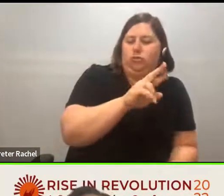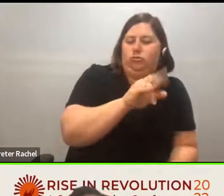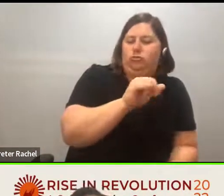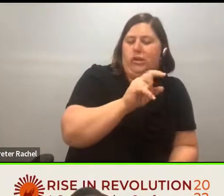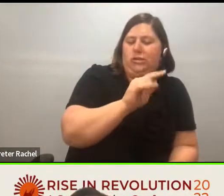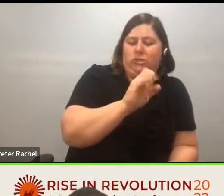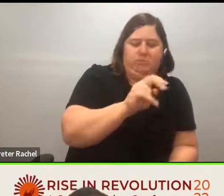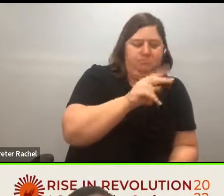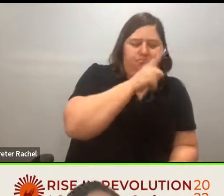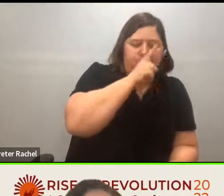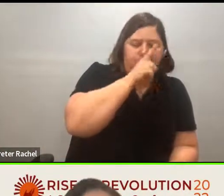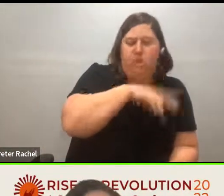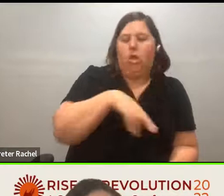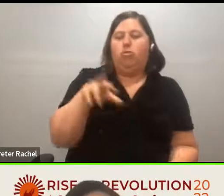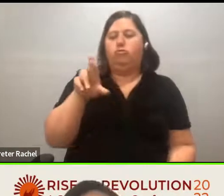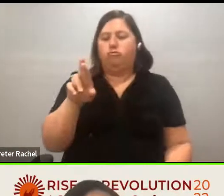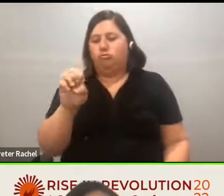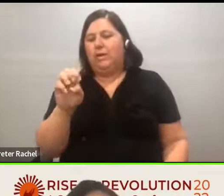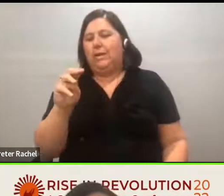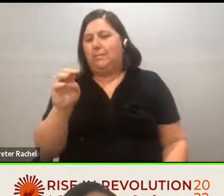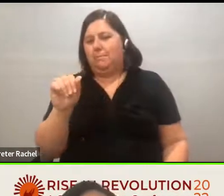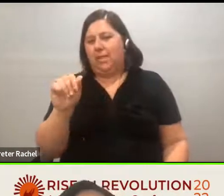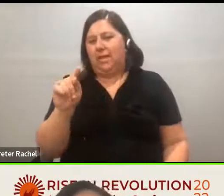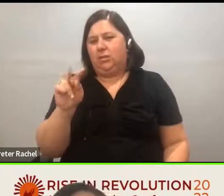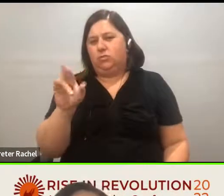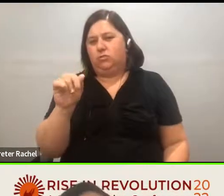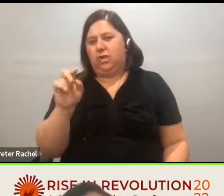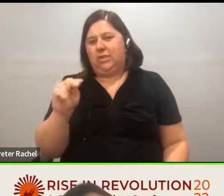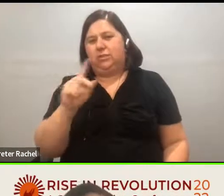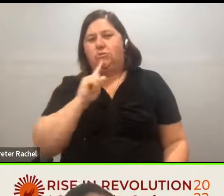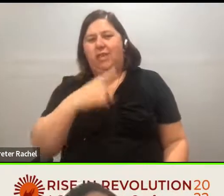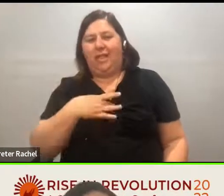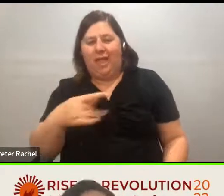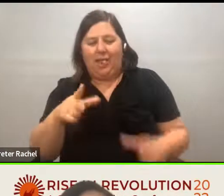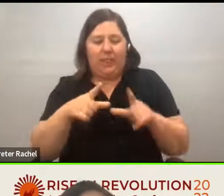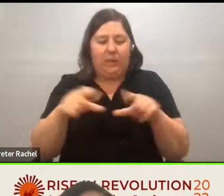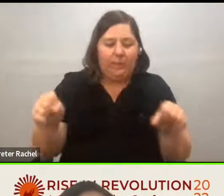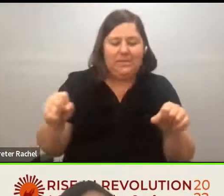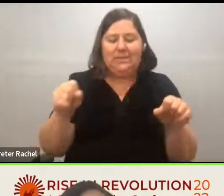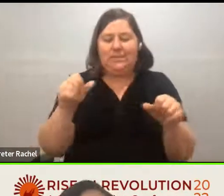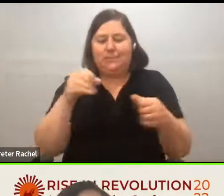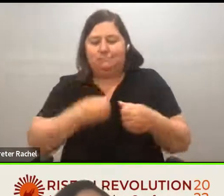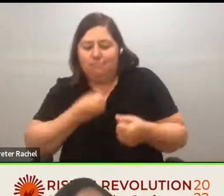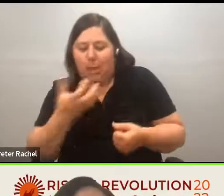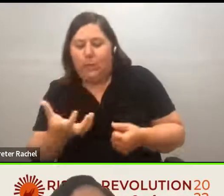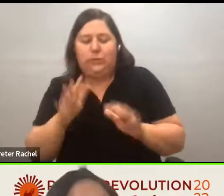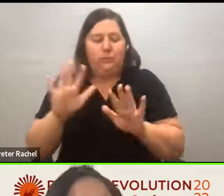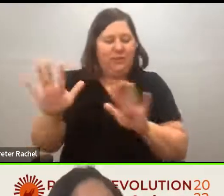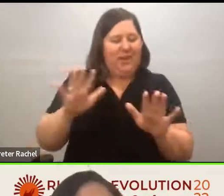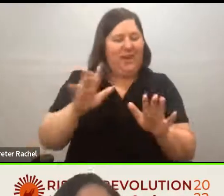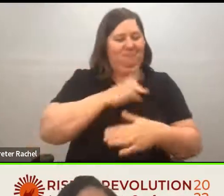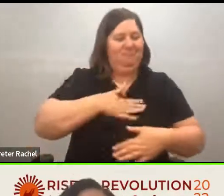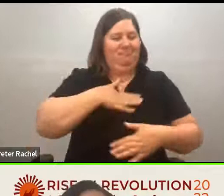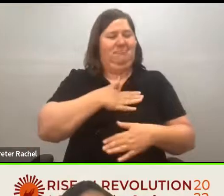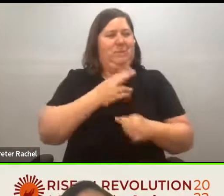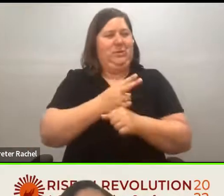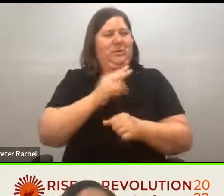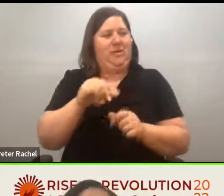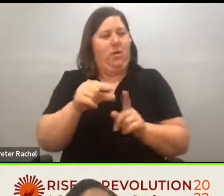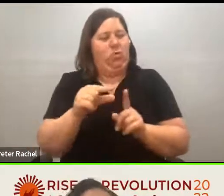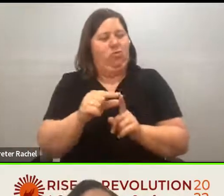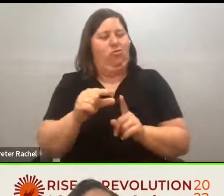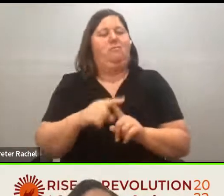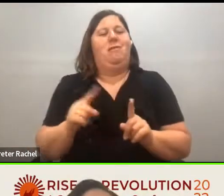rematriation. Like as someone who is just really into linguistics and like poetry, just particularly appreciate that. But